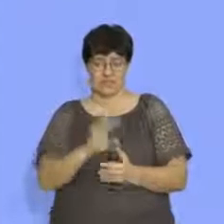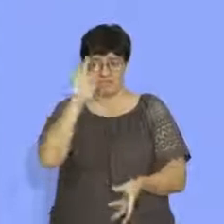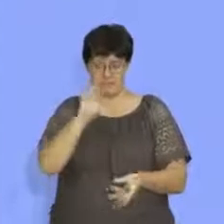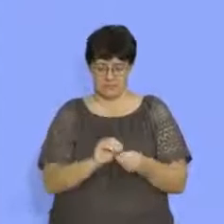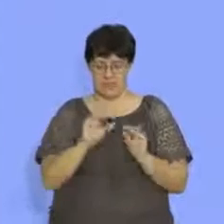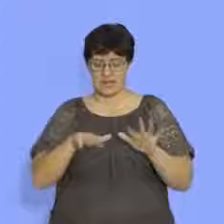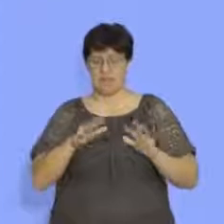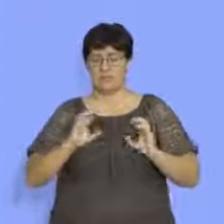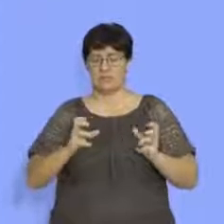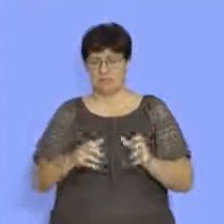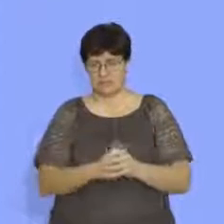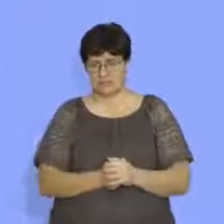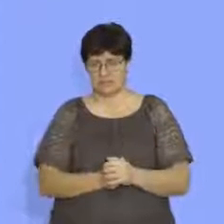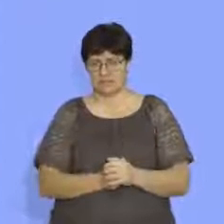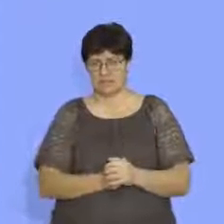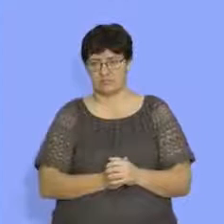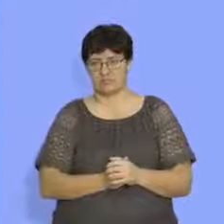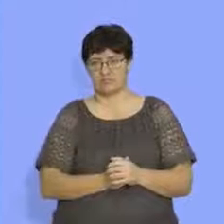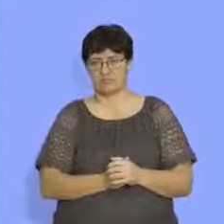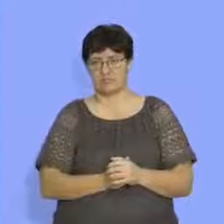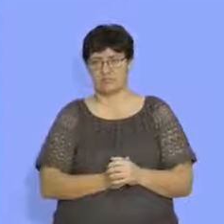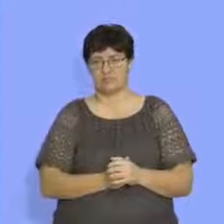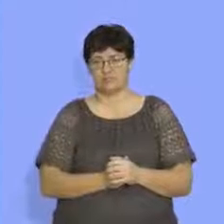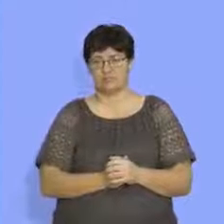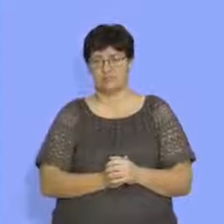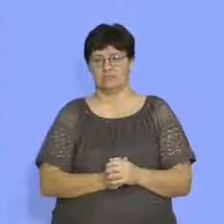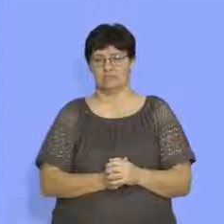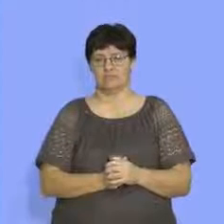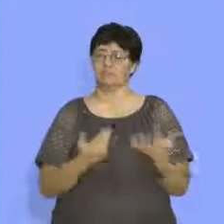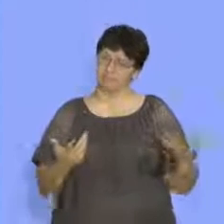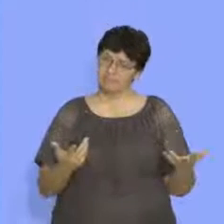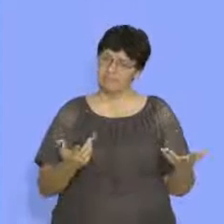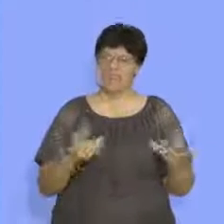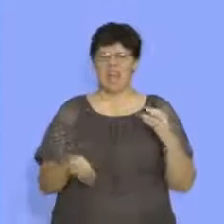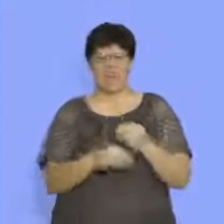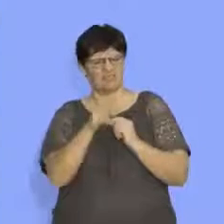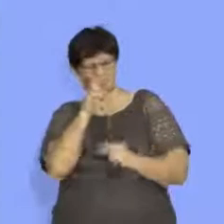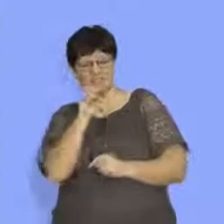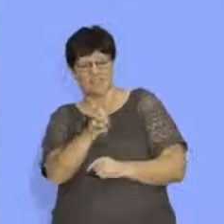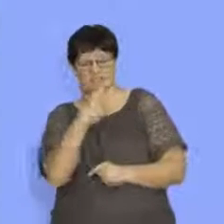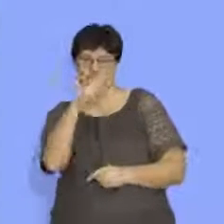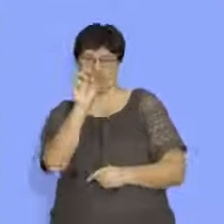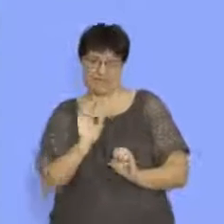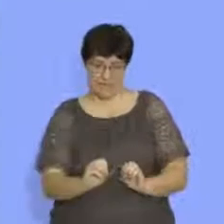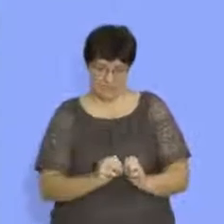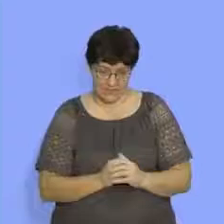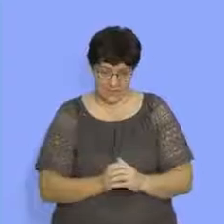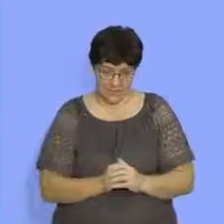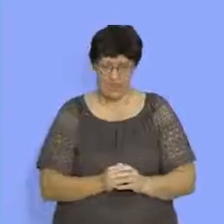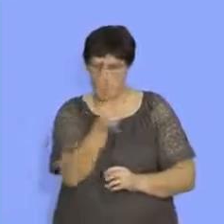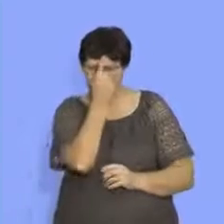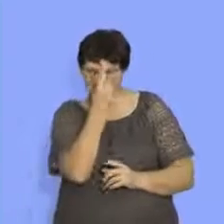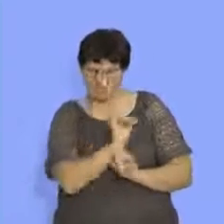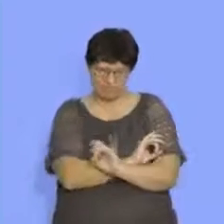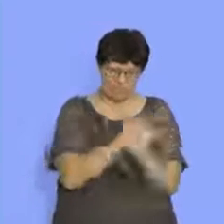gives me 15 wheels. In total, they said there is 19 wheels. So that's just an extra thing that I'm just